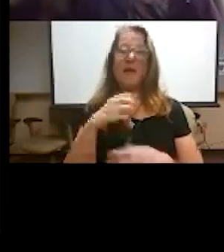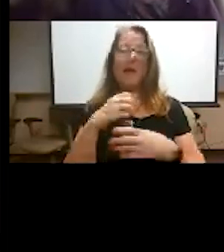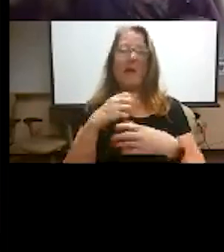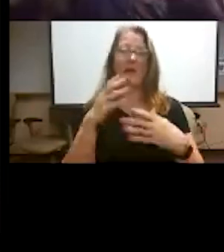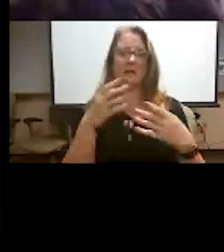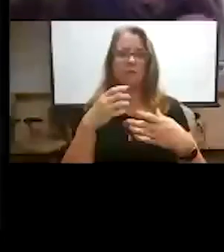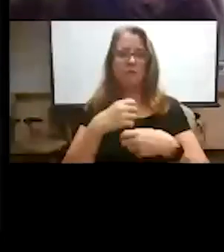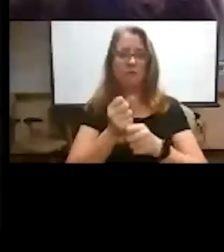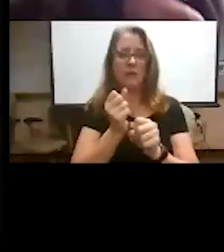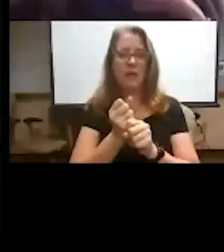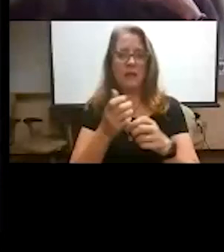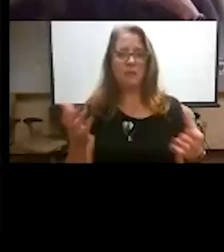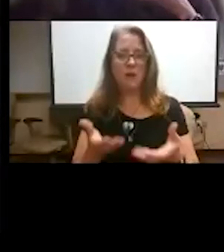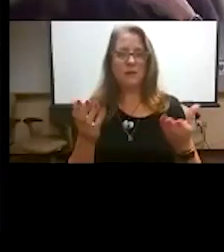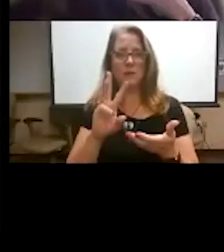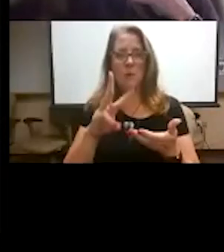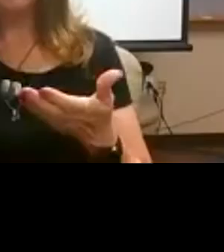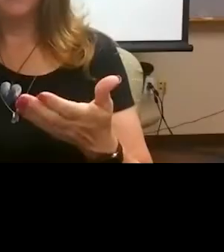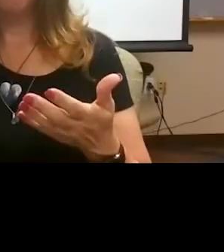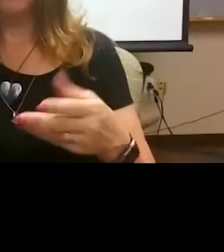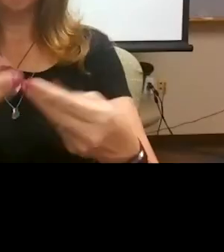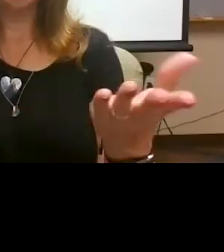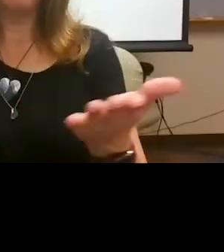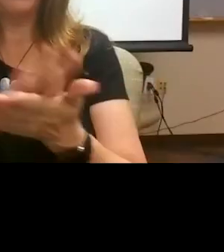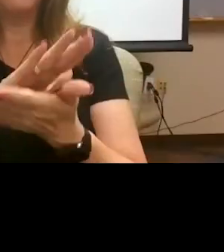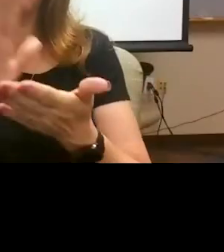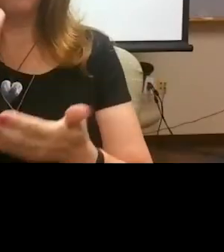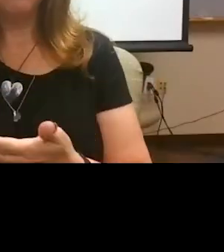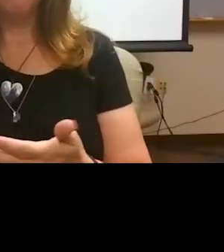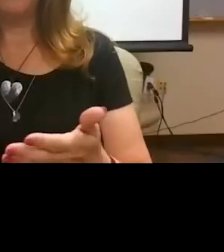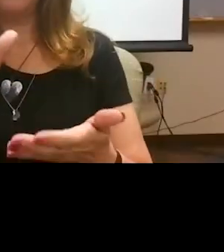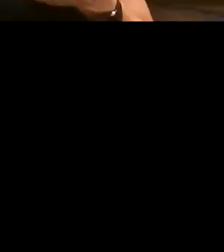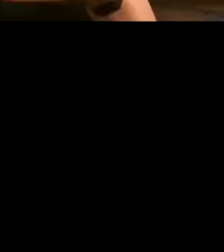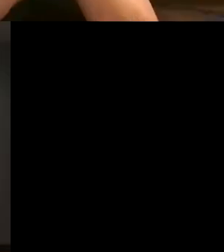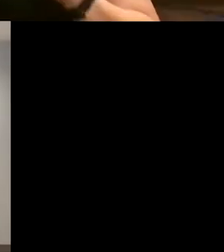Presence website. You'll have a handout for this. And